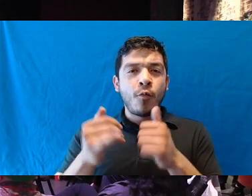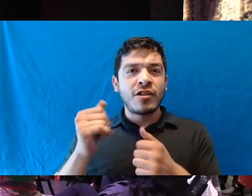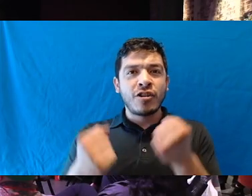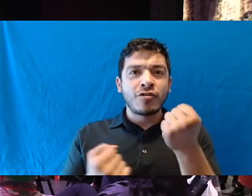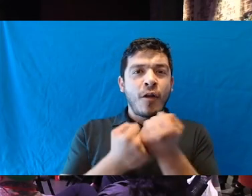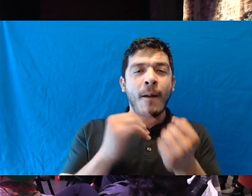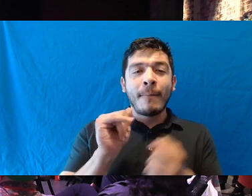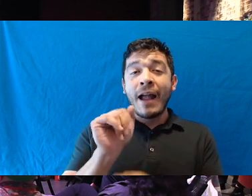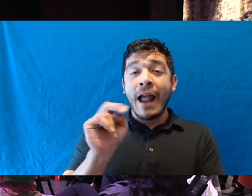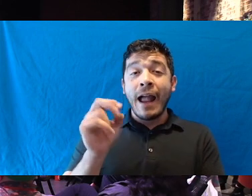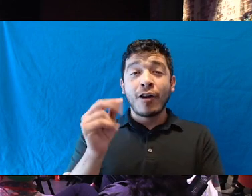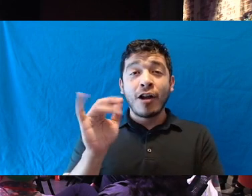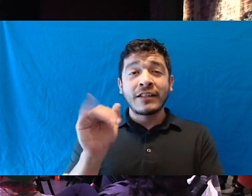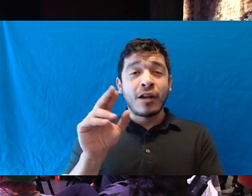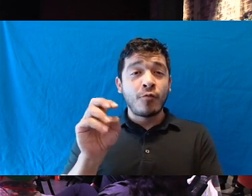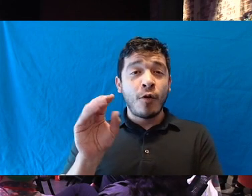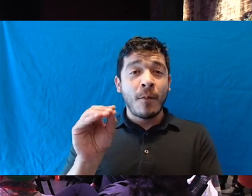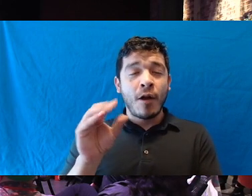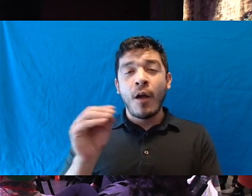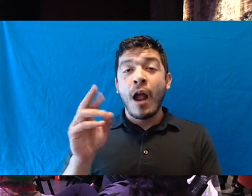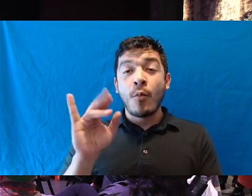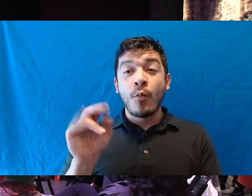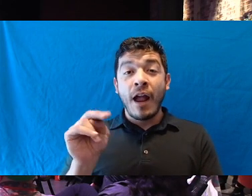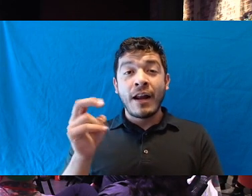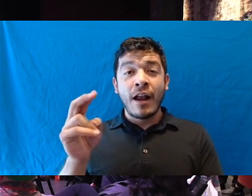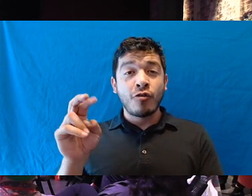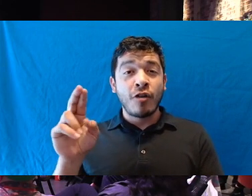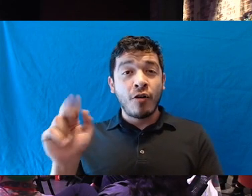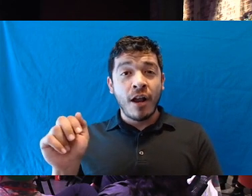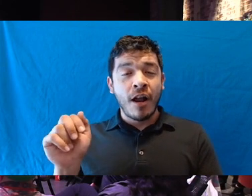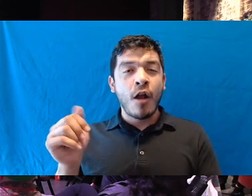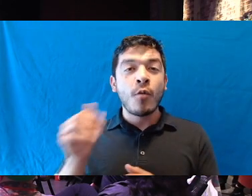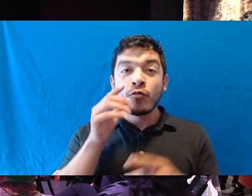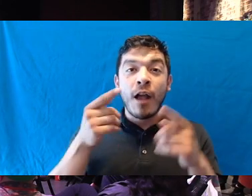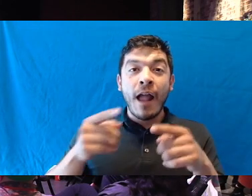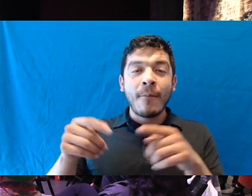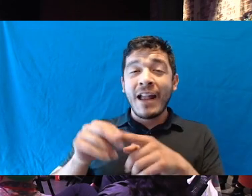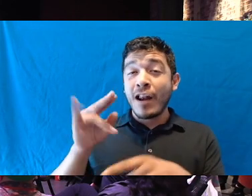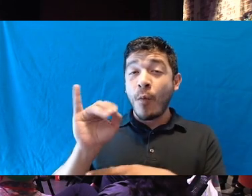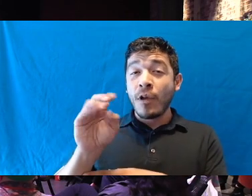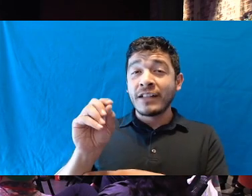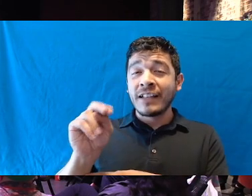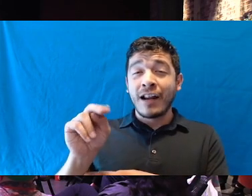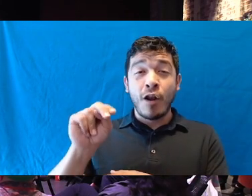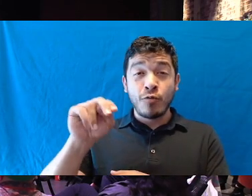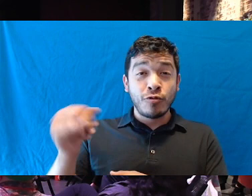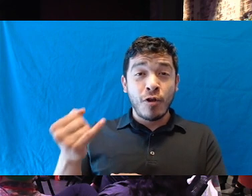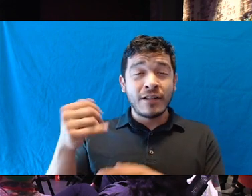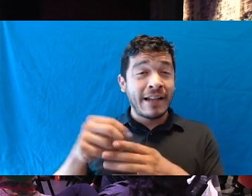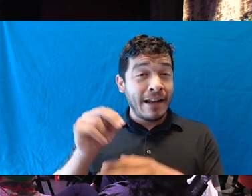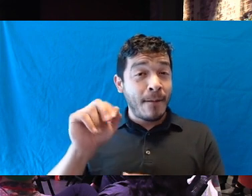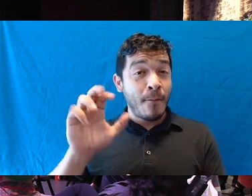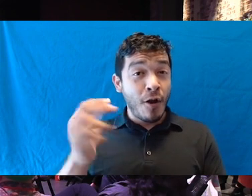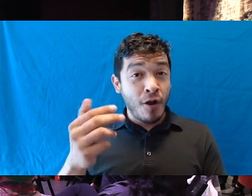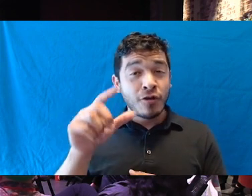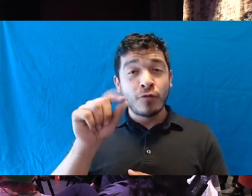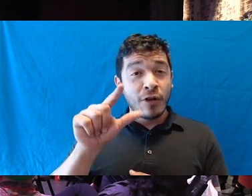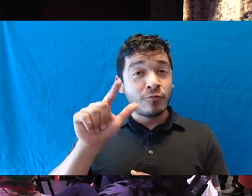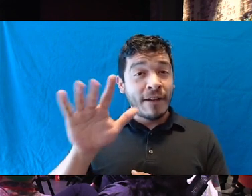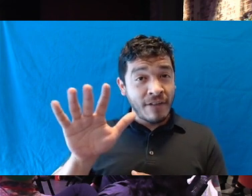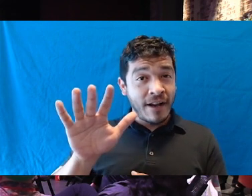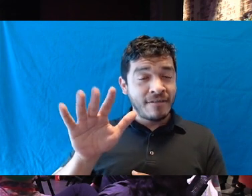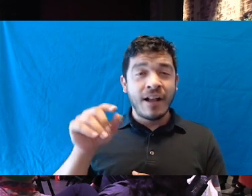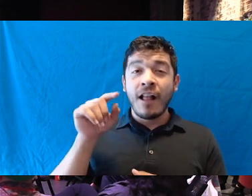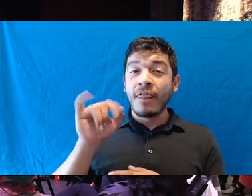Brian Herrera, which will be happening in Princeton, New Jersey in March 2025. The 2025 symposium will